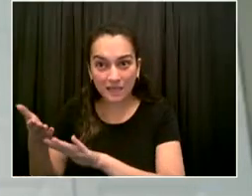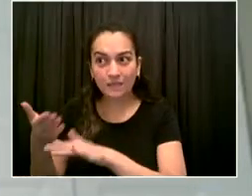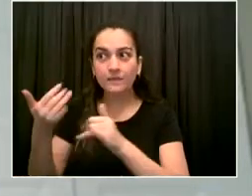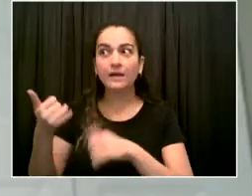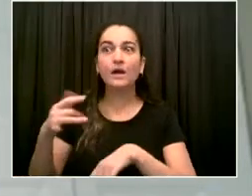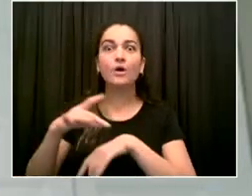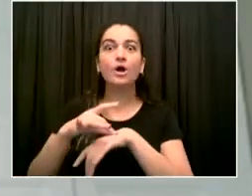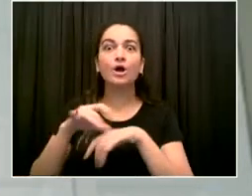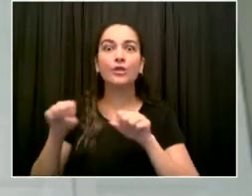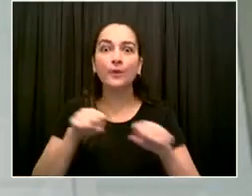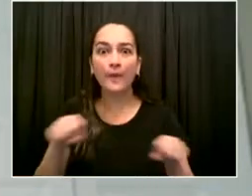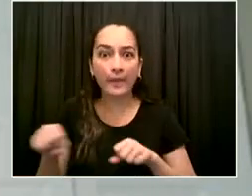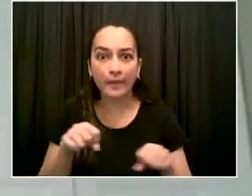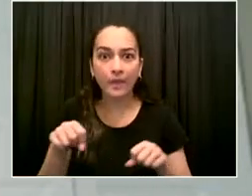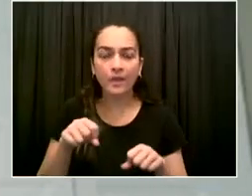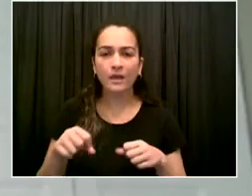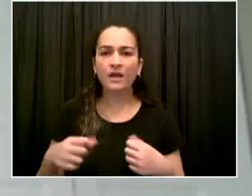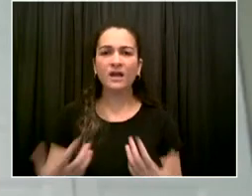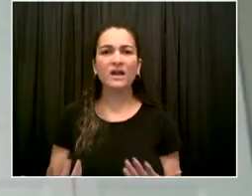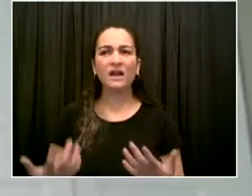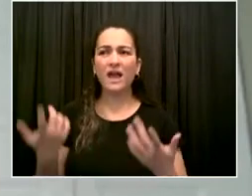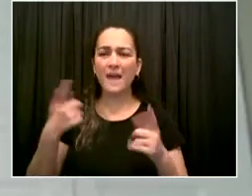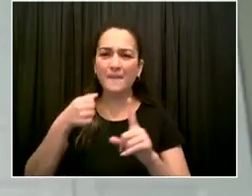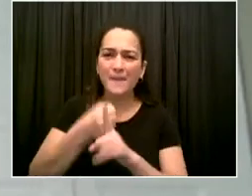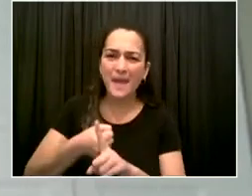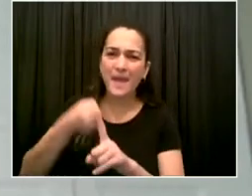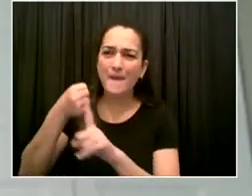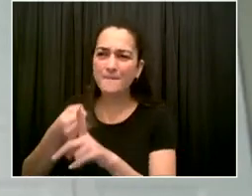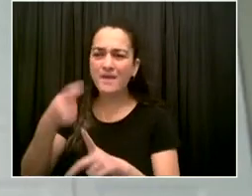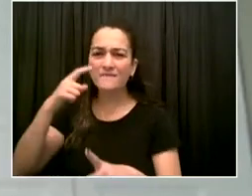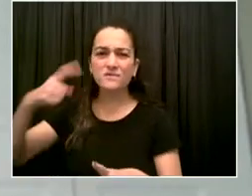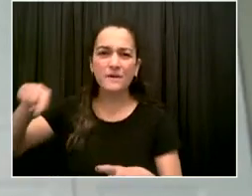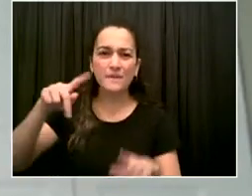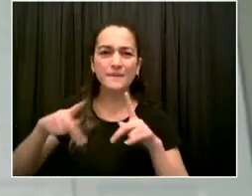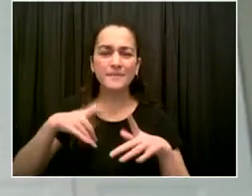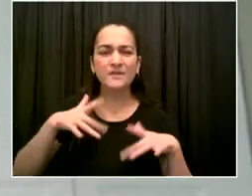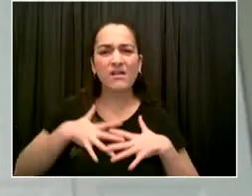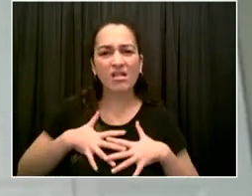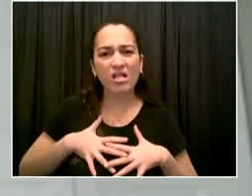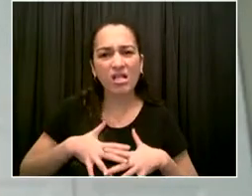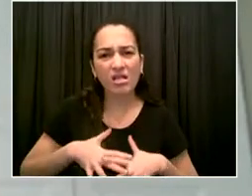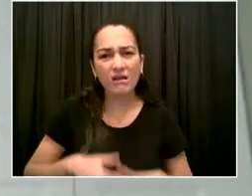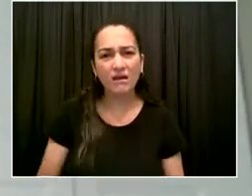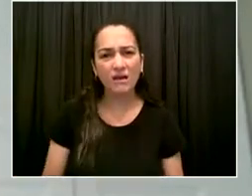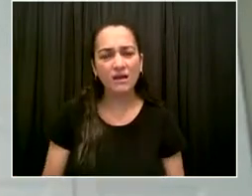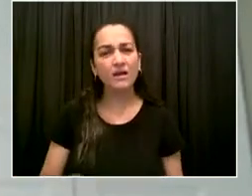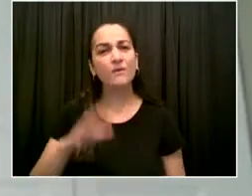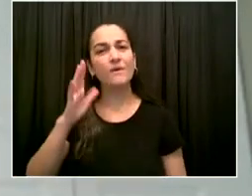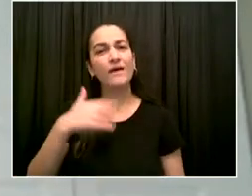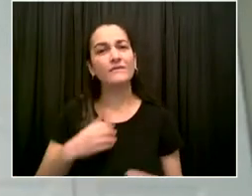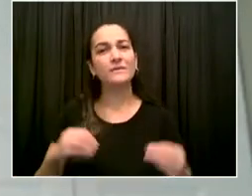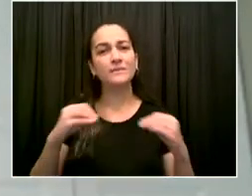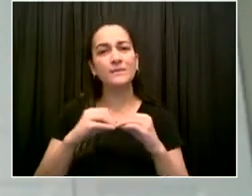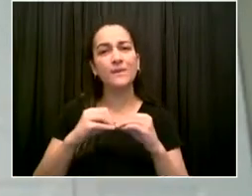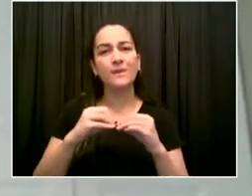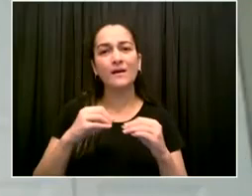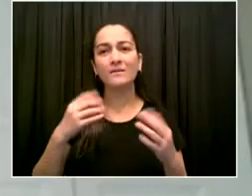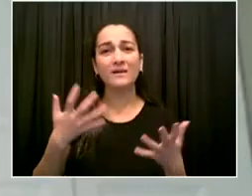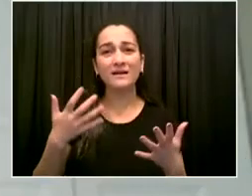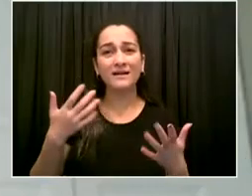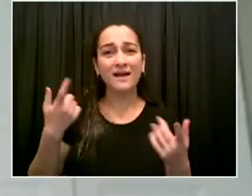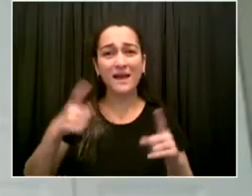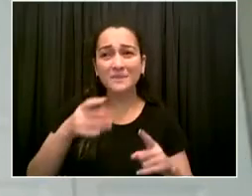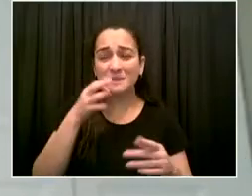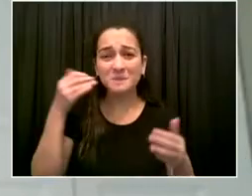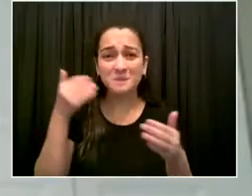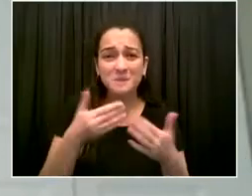all over the news cycle, and they have a hurricane on the way. So whatever we can do to help, I want to do that. And I was with you and